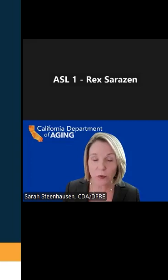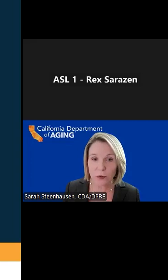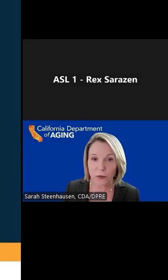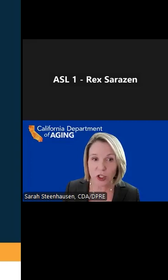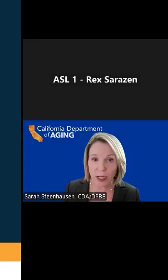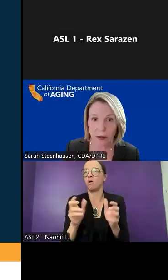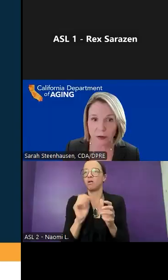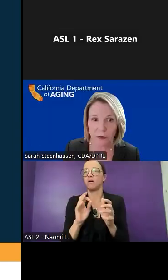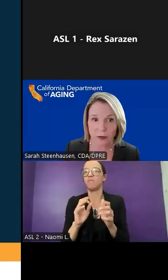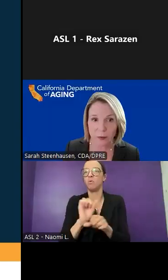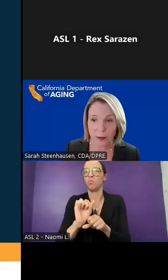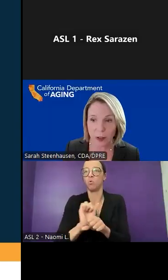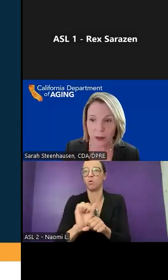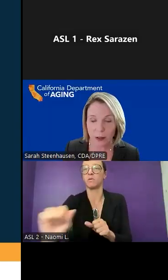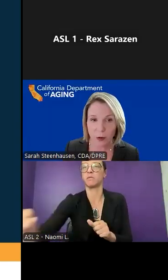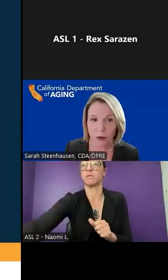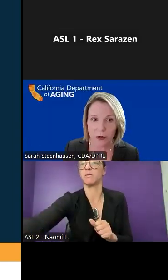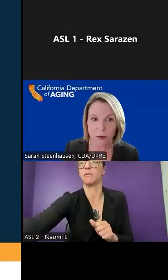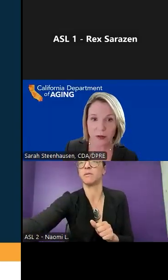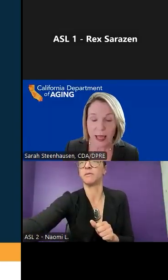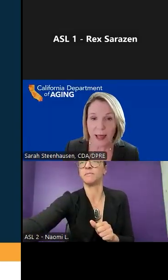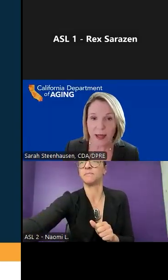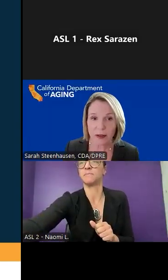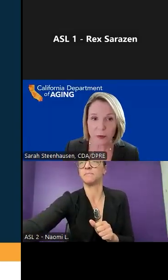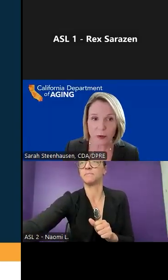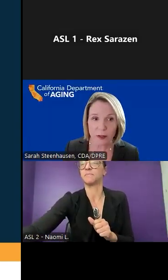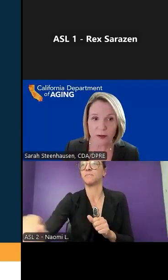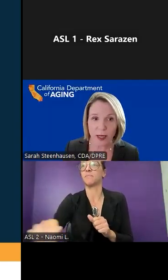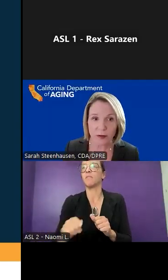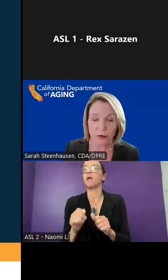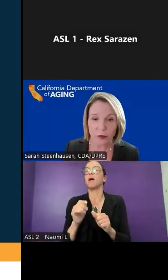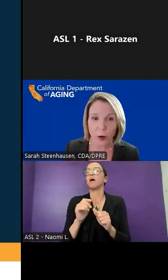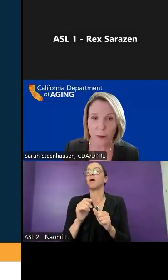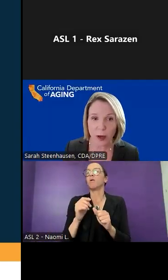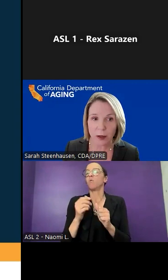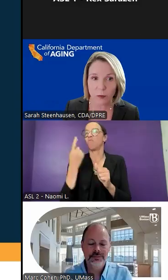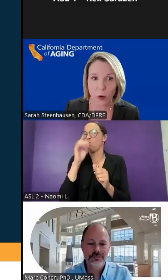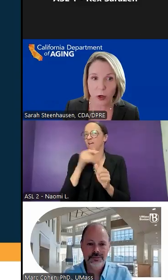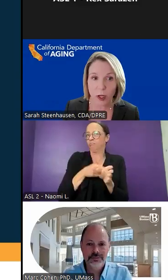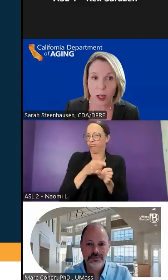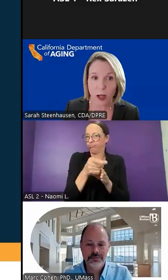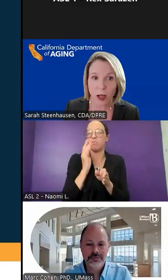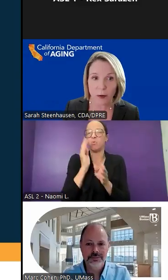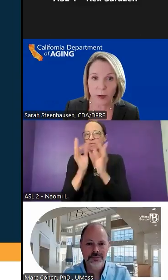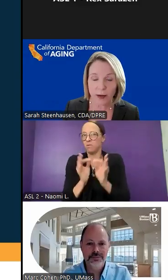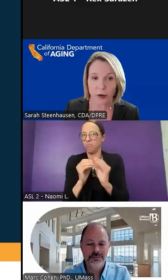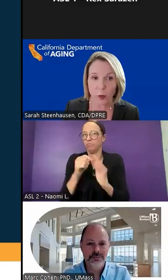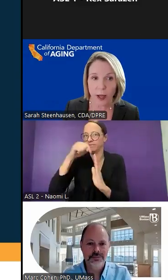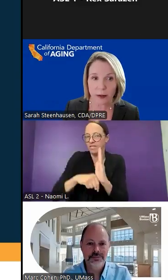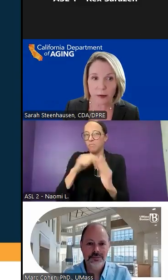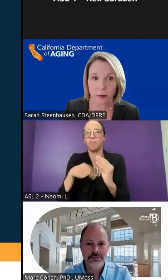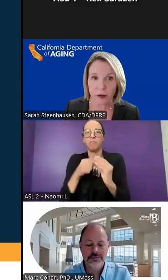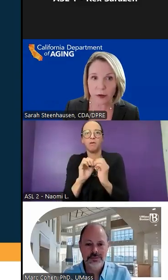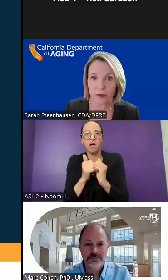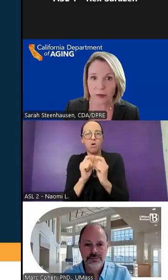an overview of the challenges faced by middle-income older adults, and then he's really going to dive into what the body of work we have